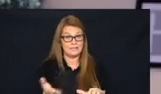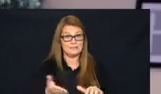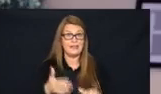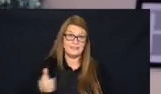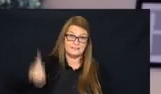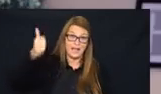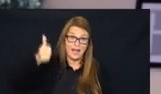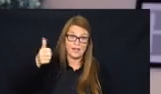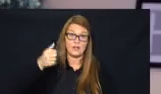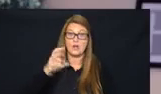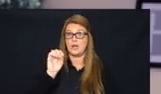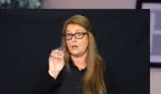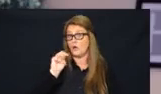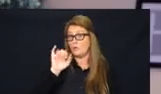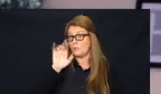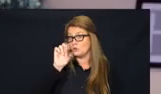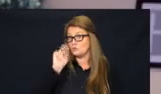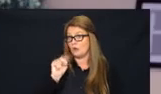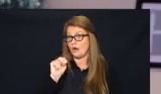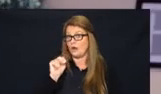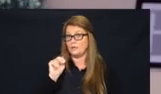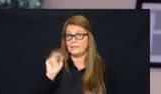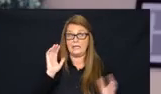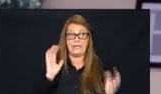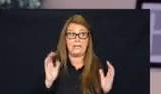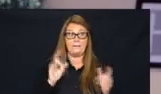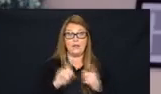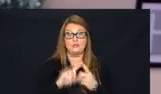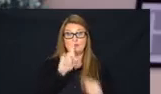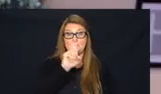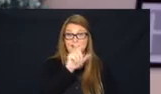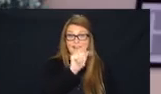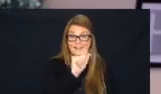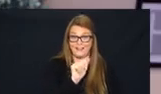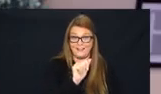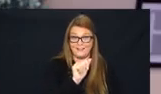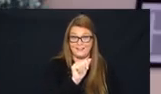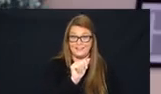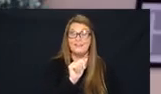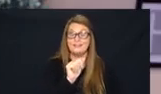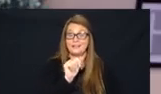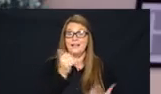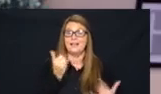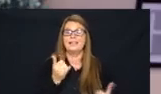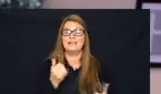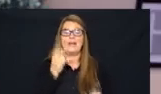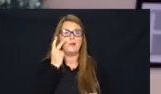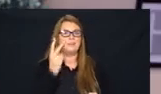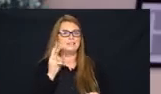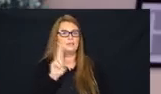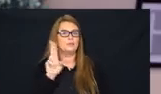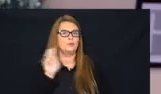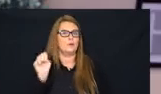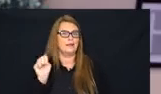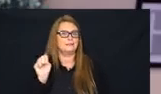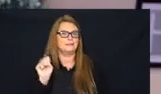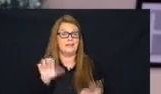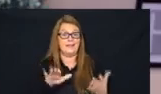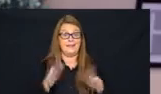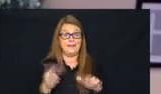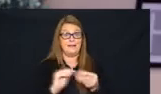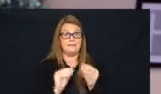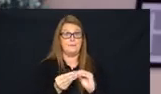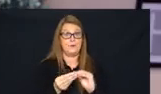Omicron than we had seen at any point during the Delta pandemic. And we are seeing in the United States, our death